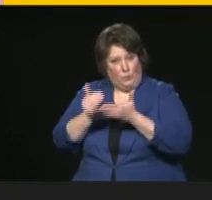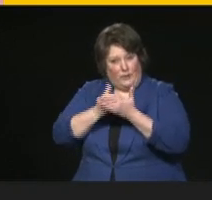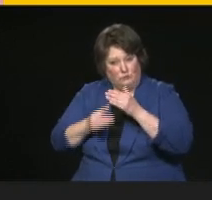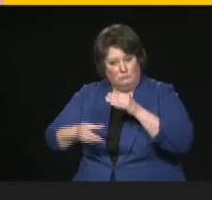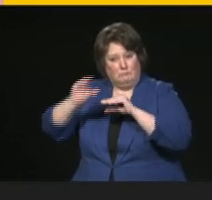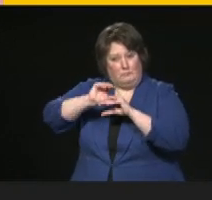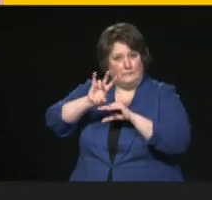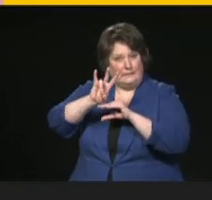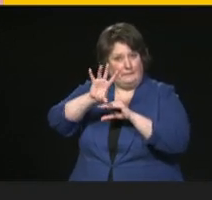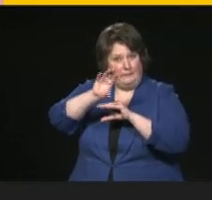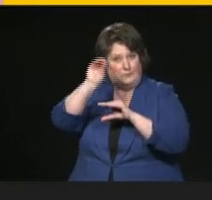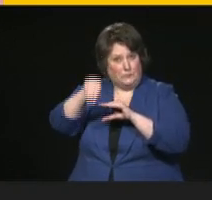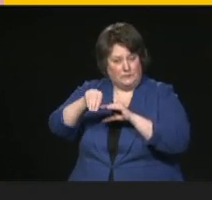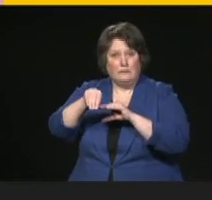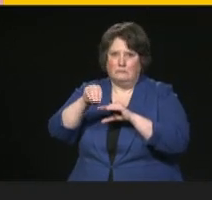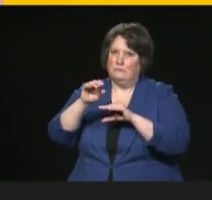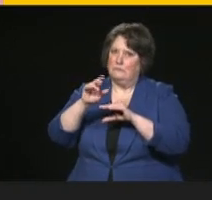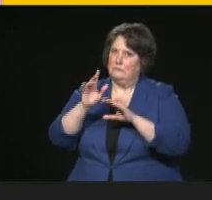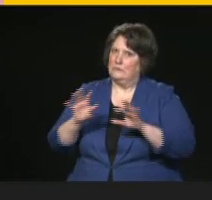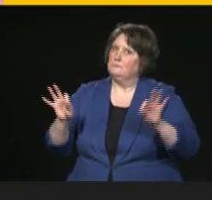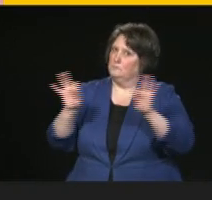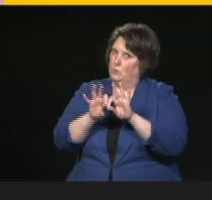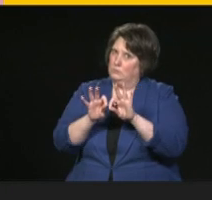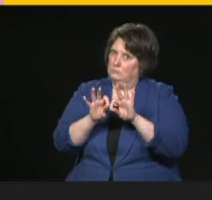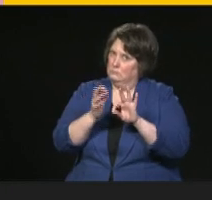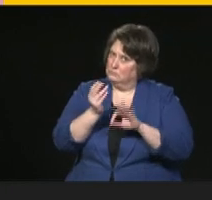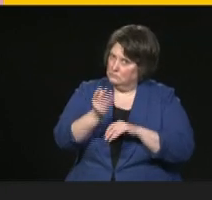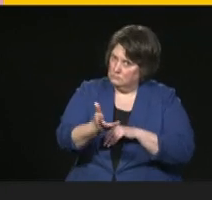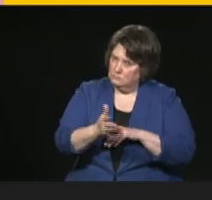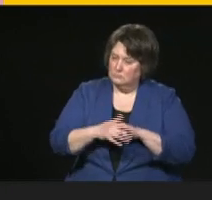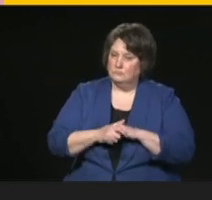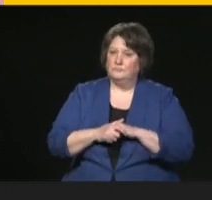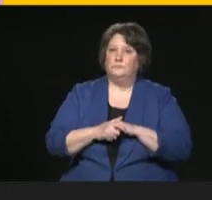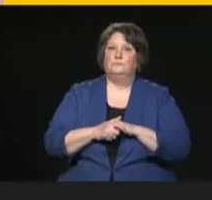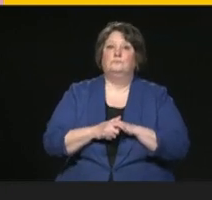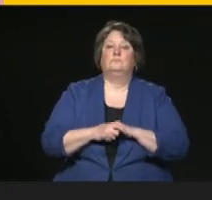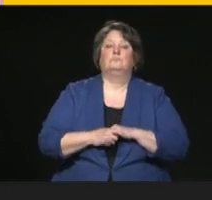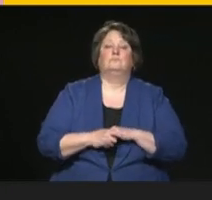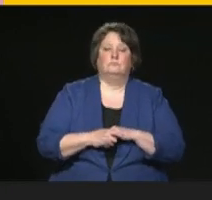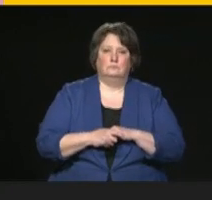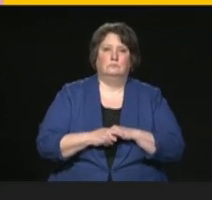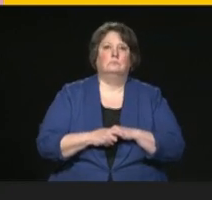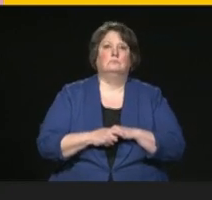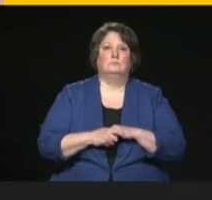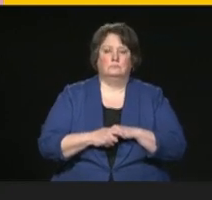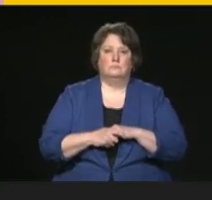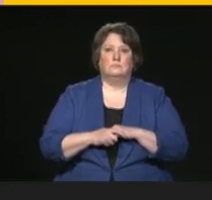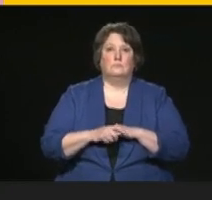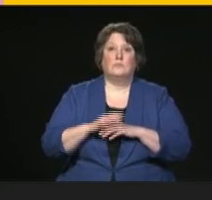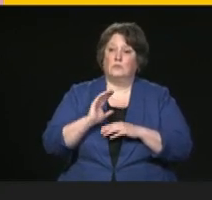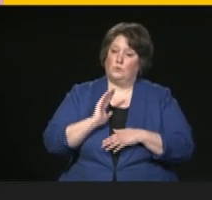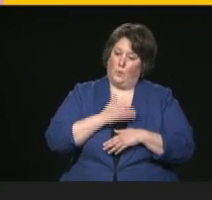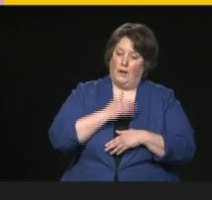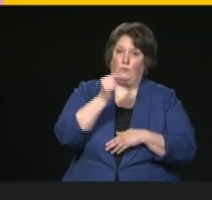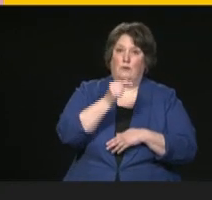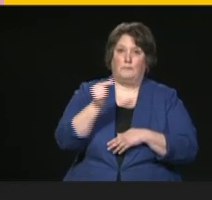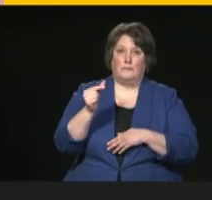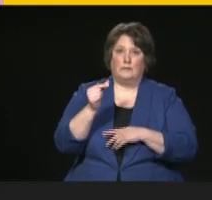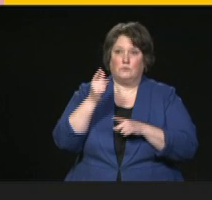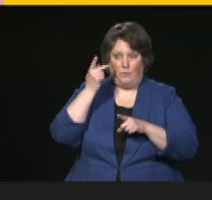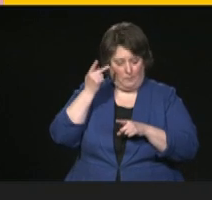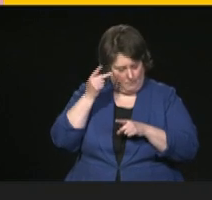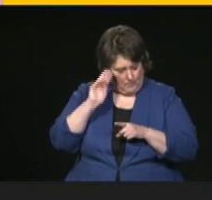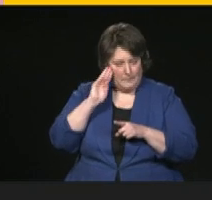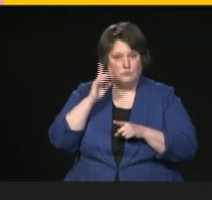announcement. As Jean-Yves has said, our government, the Prime Minister, understand very much the